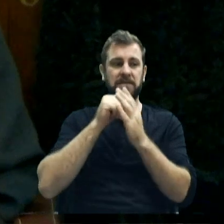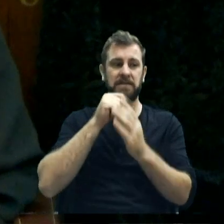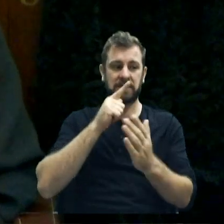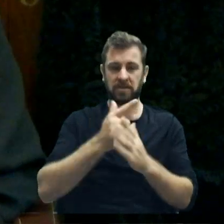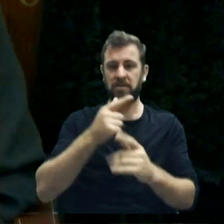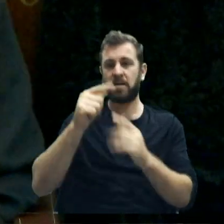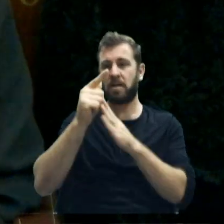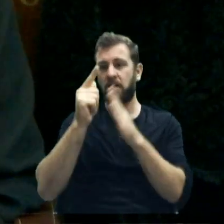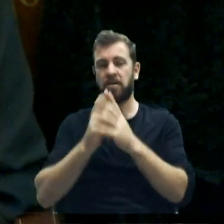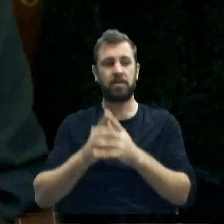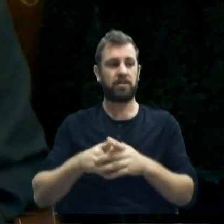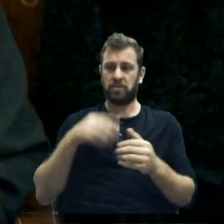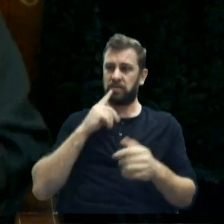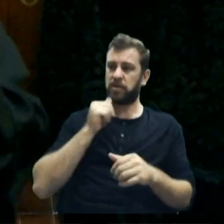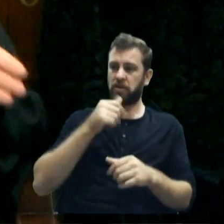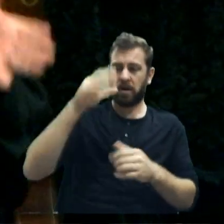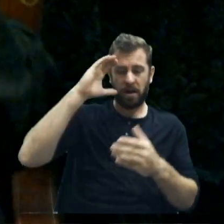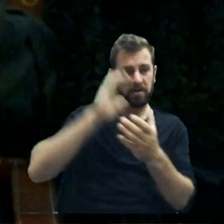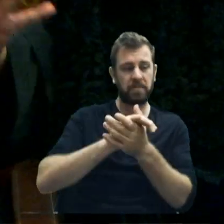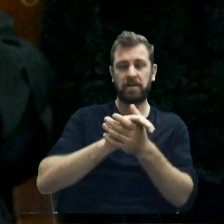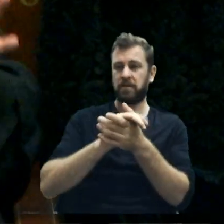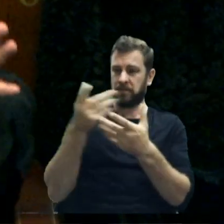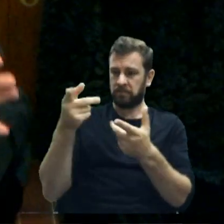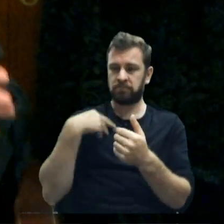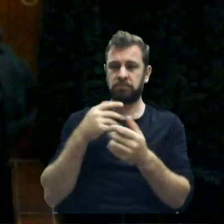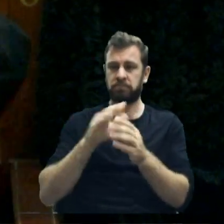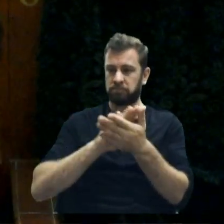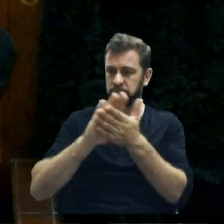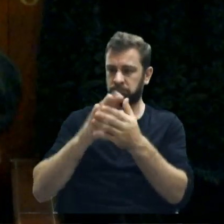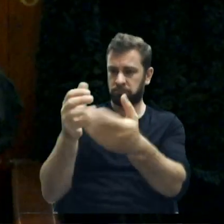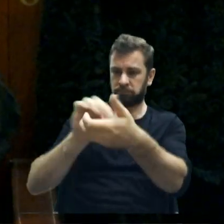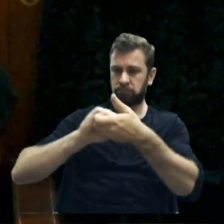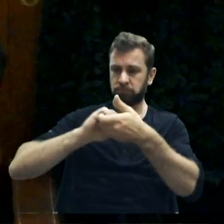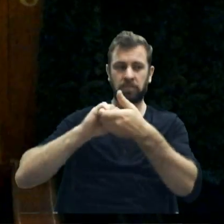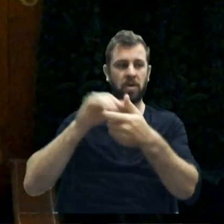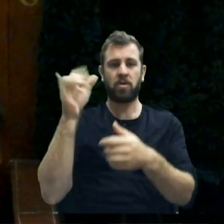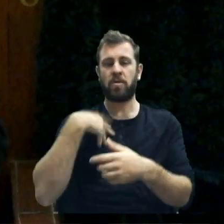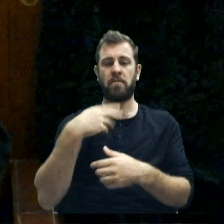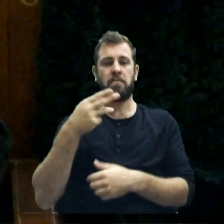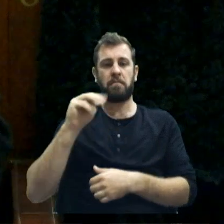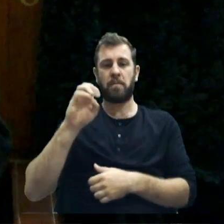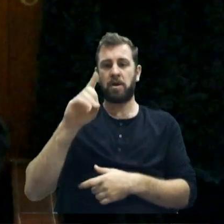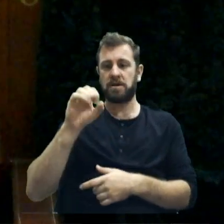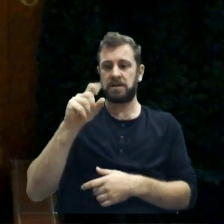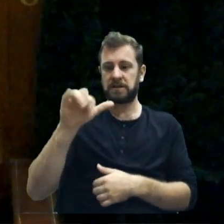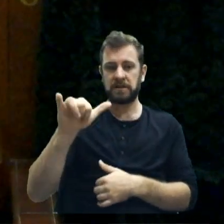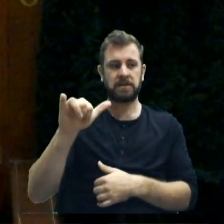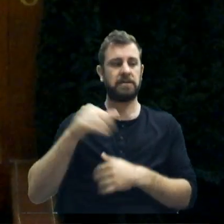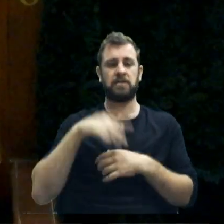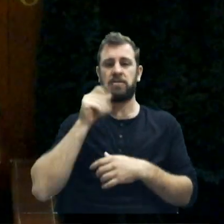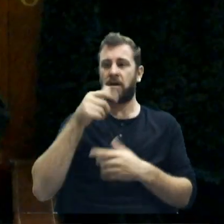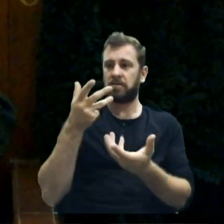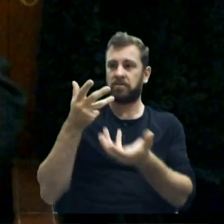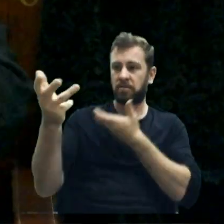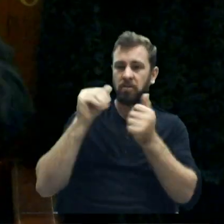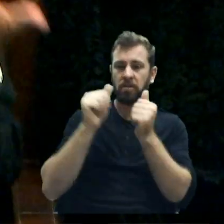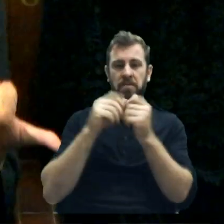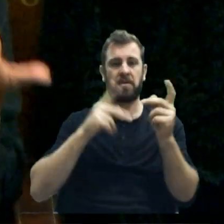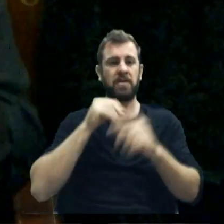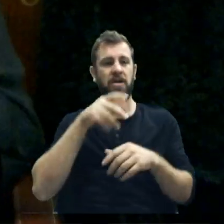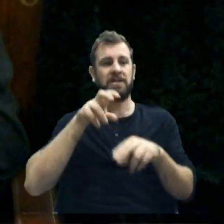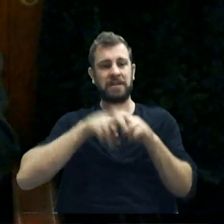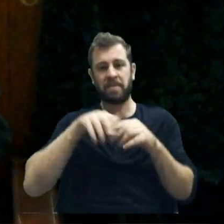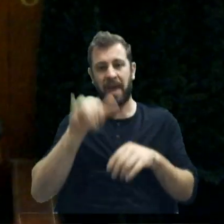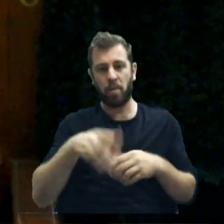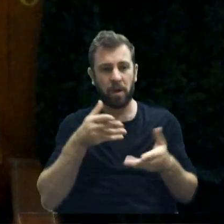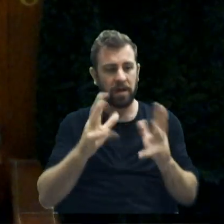your husband happy, that you show modesty, and you have haya, and you have some iffat, and you don't talk to non-mahram, and you don't sit this way, you don't dress